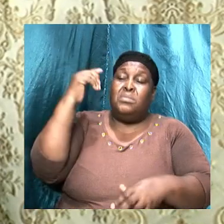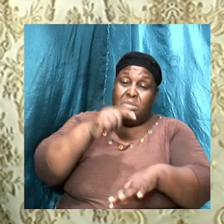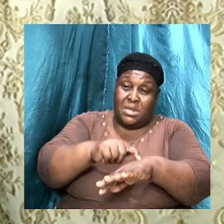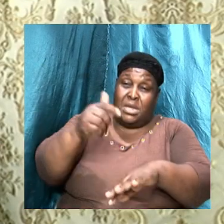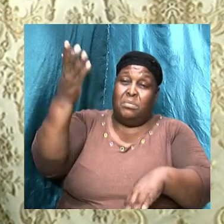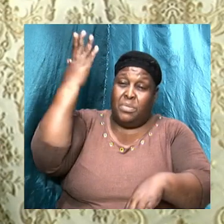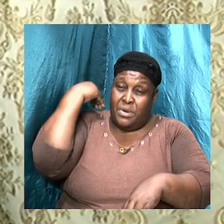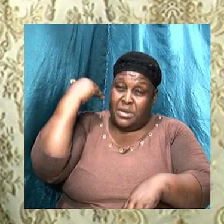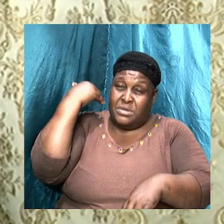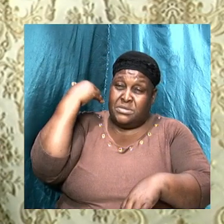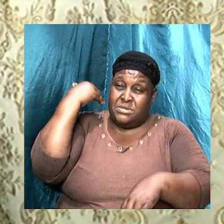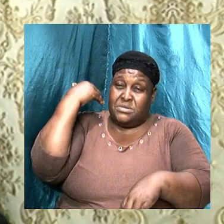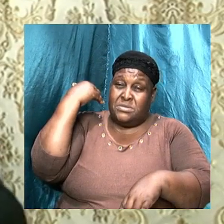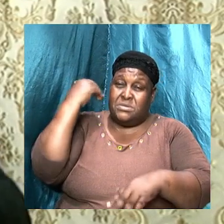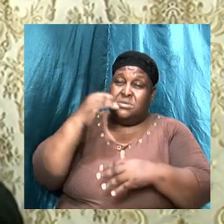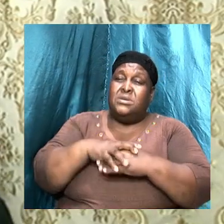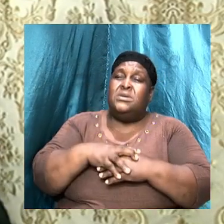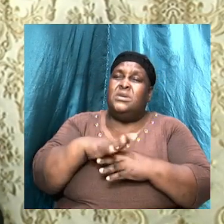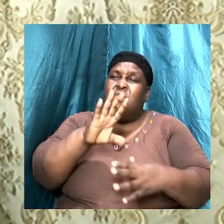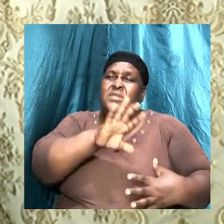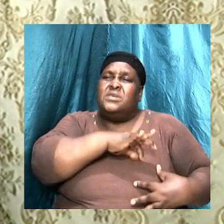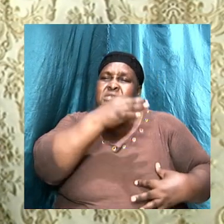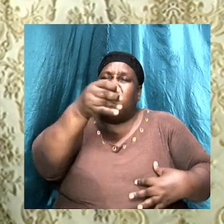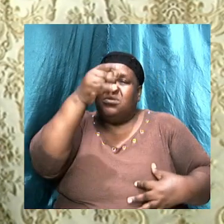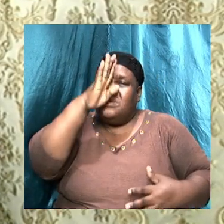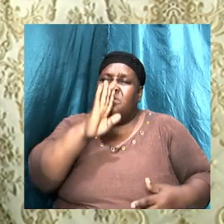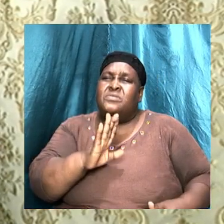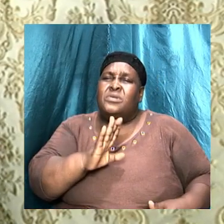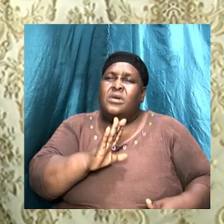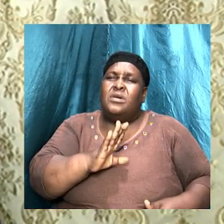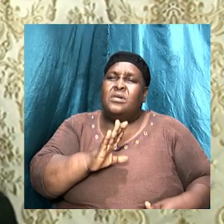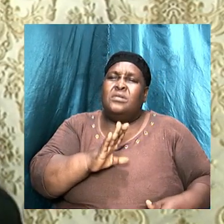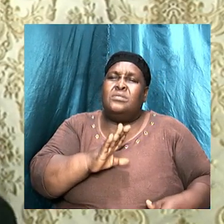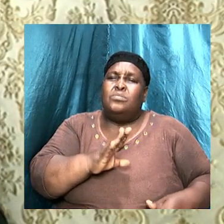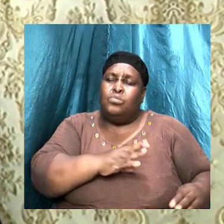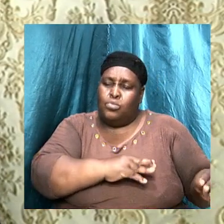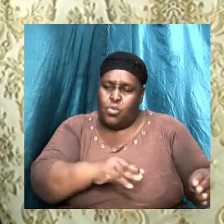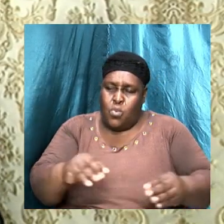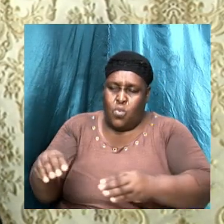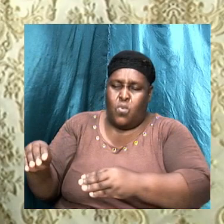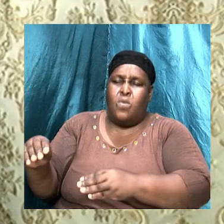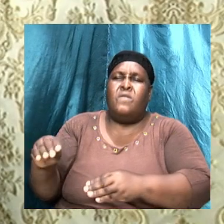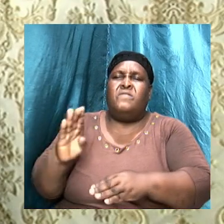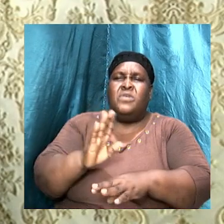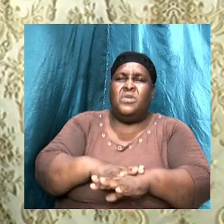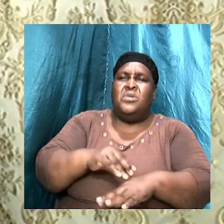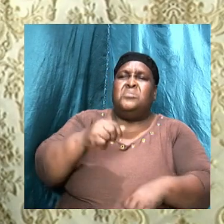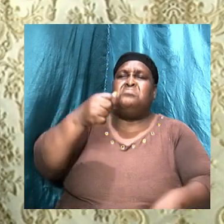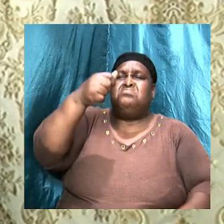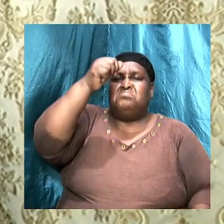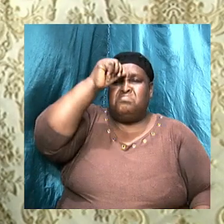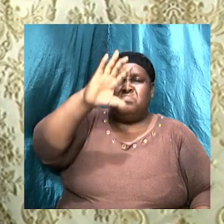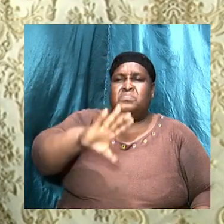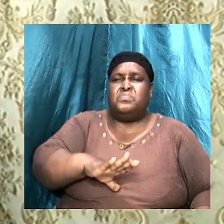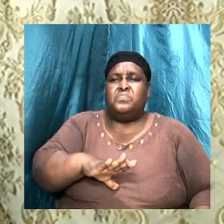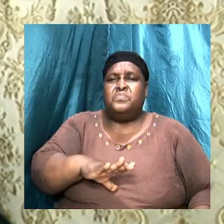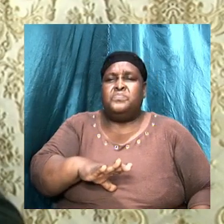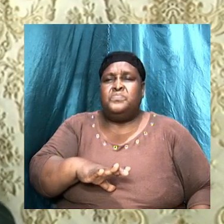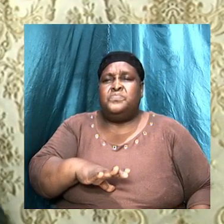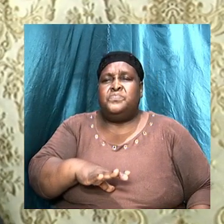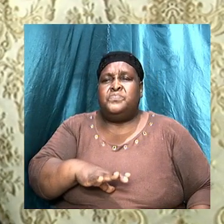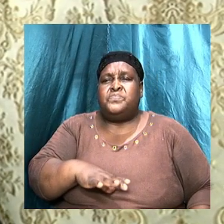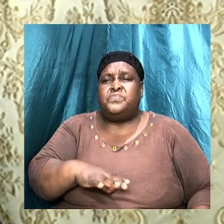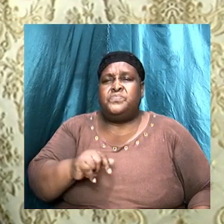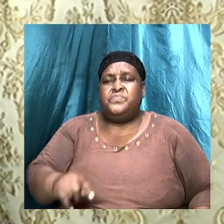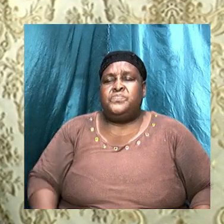the Spirit of God moved upon men. And the first